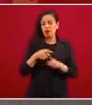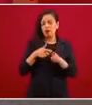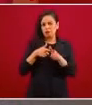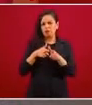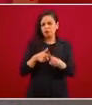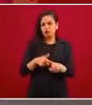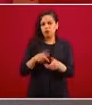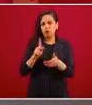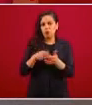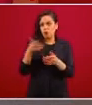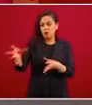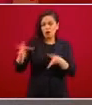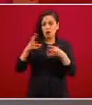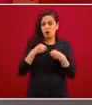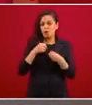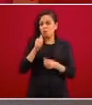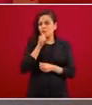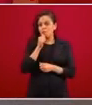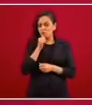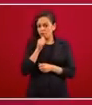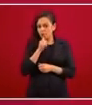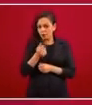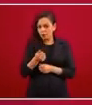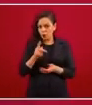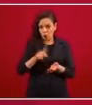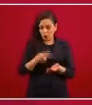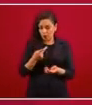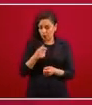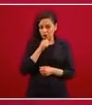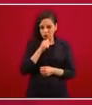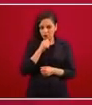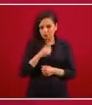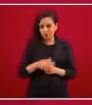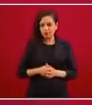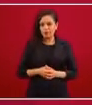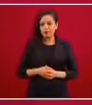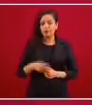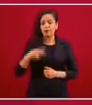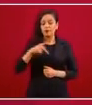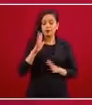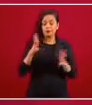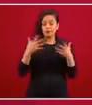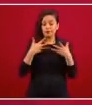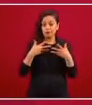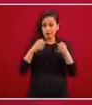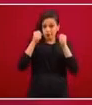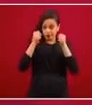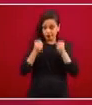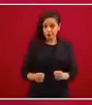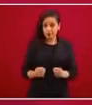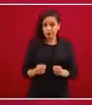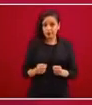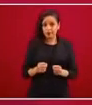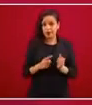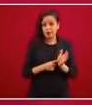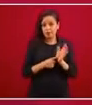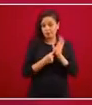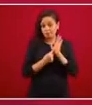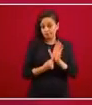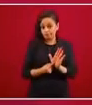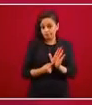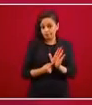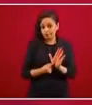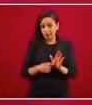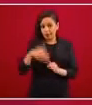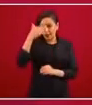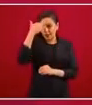cases. These people develop permanent immunity. But we have also said that in the world